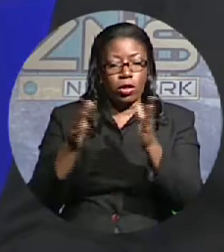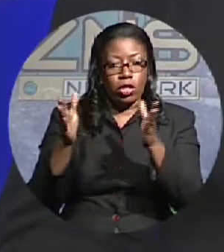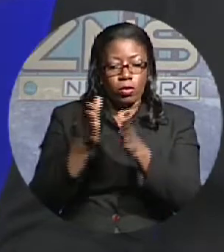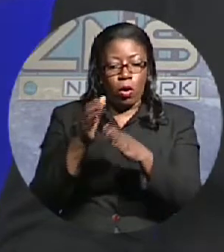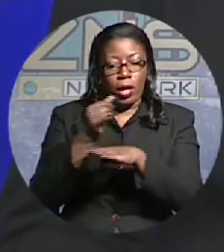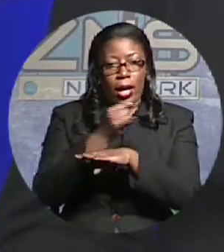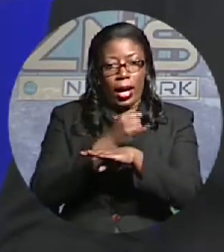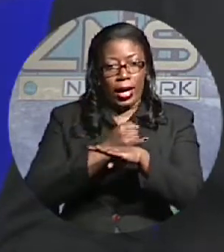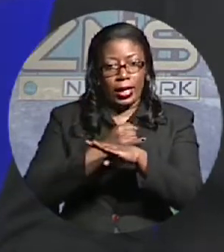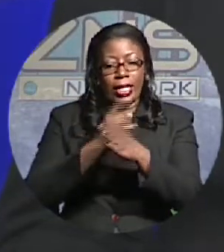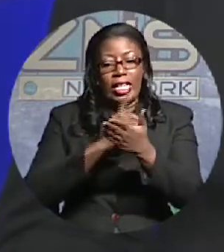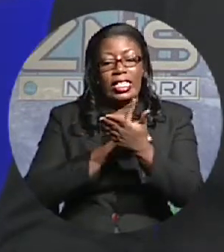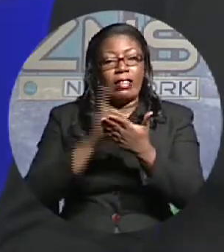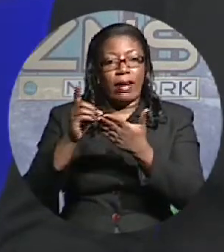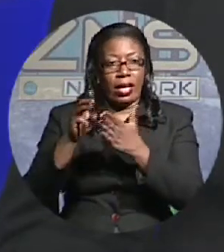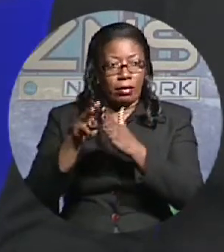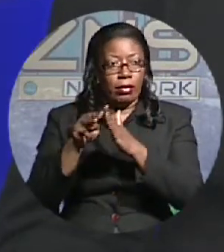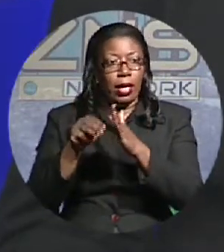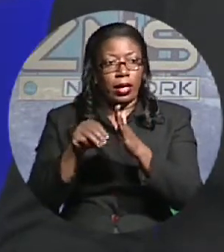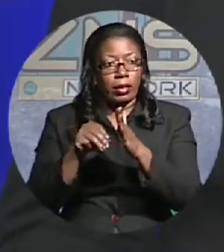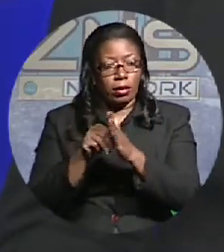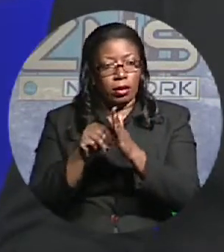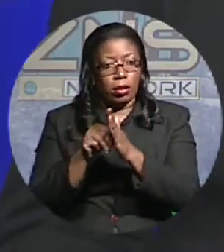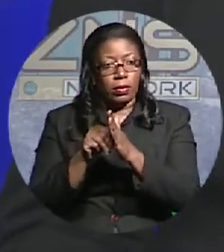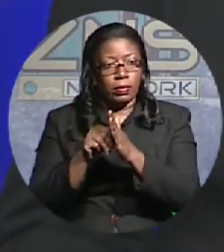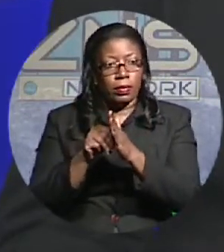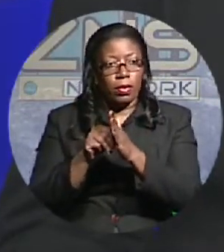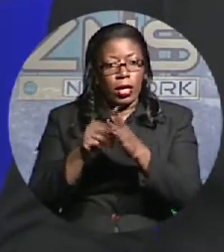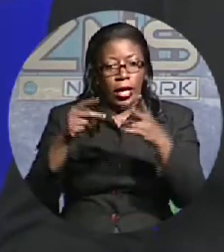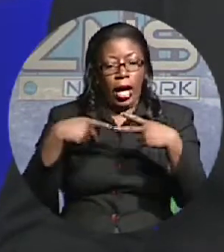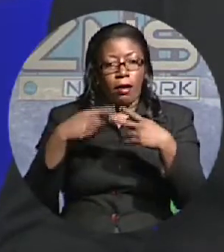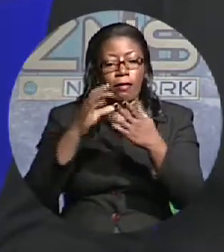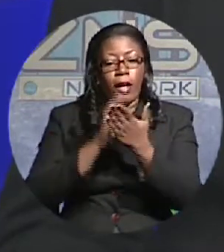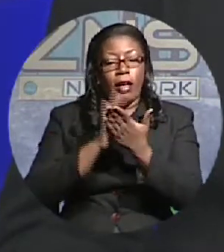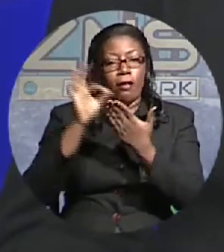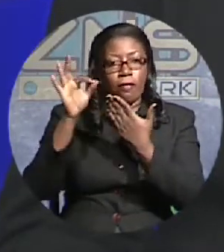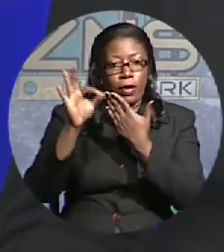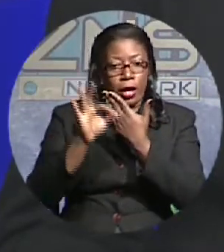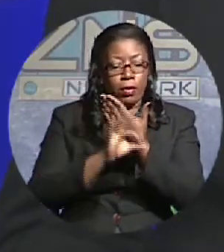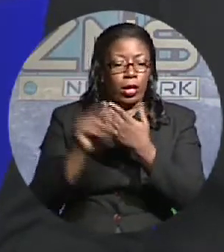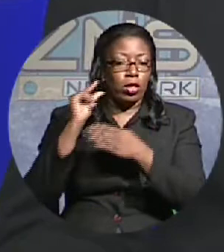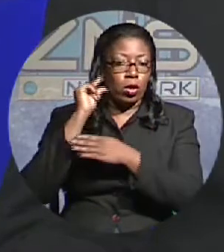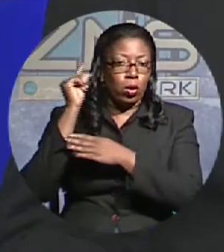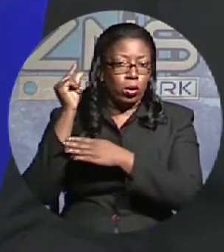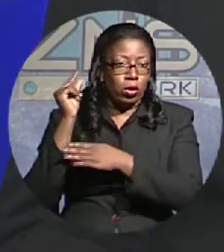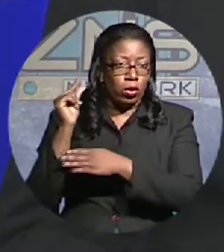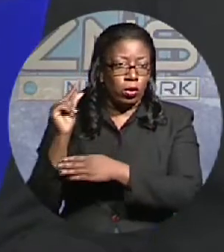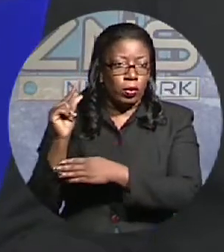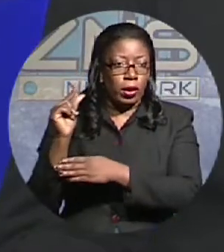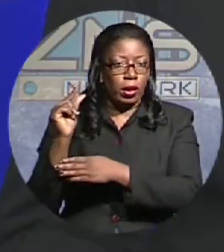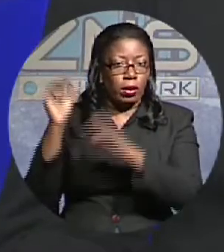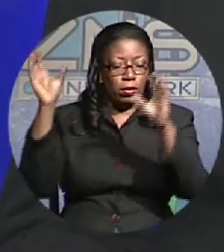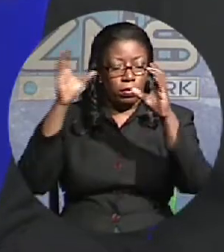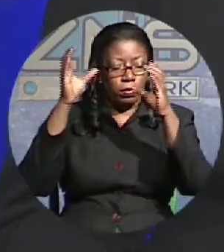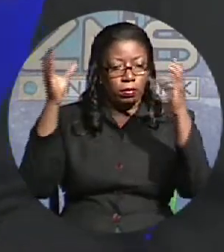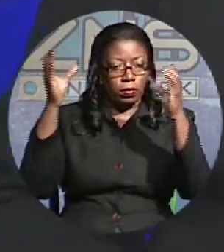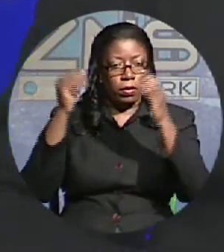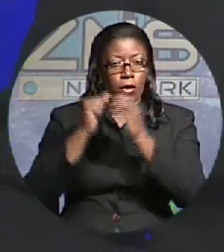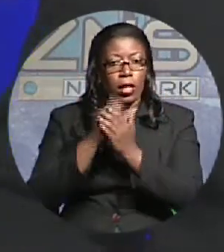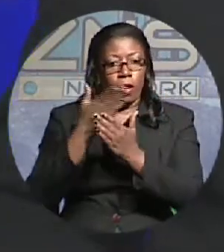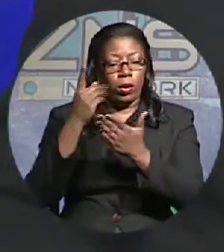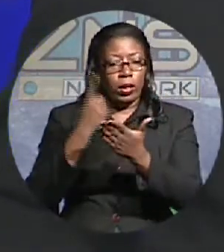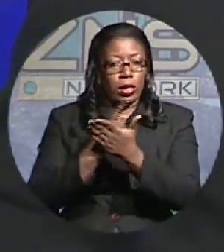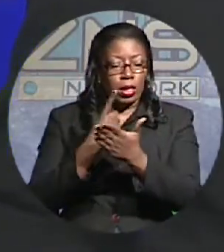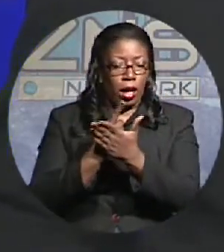Developing States. This as the ministry has designated February as Golden Jubilee Sustainable Tourism Month. The conference will address a range of